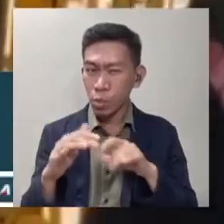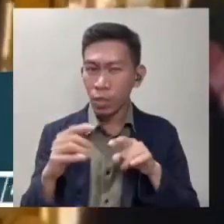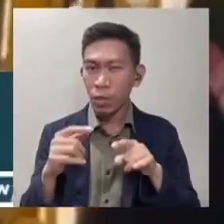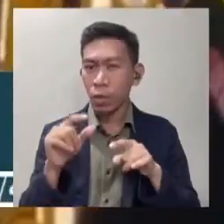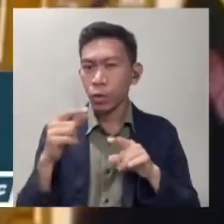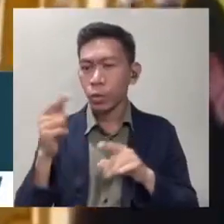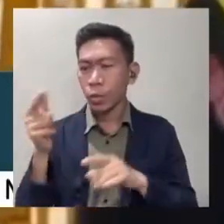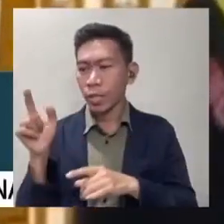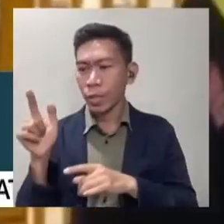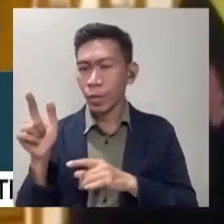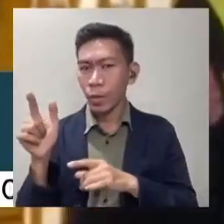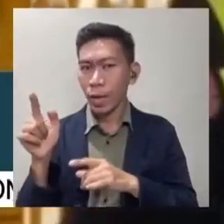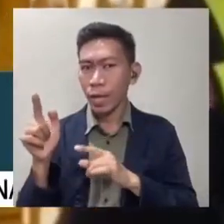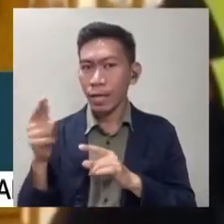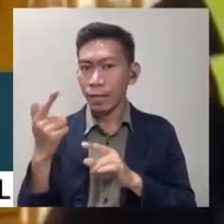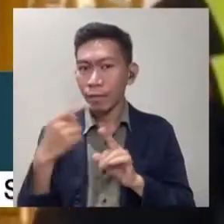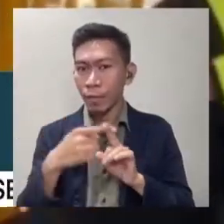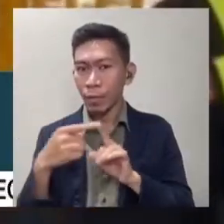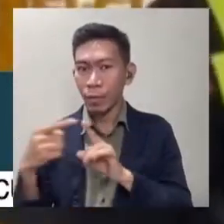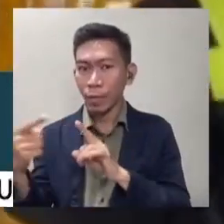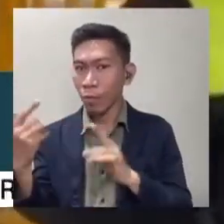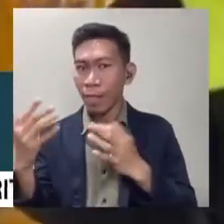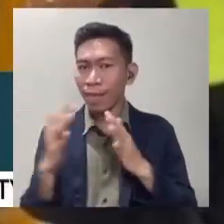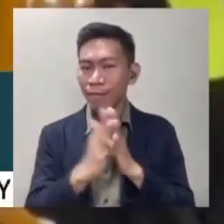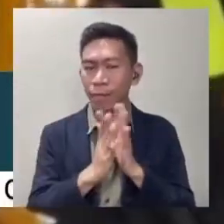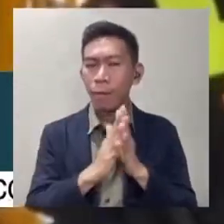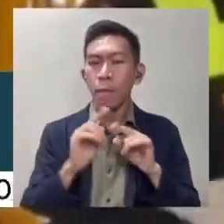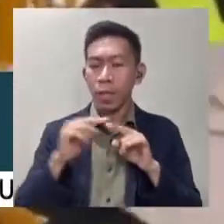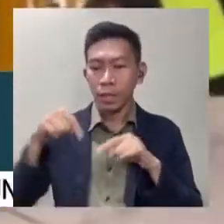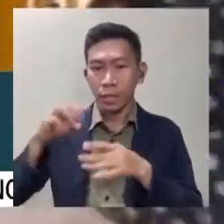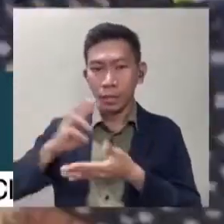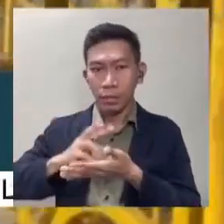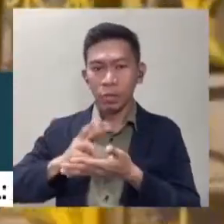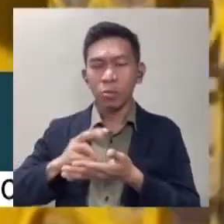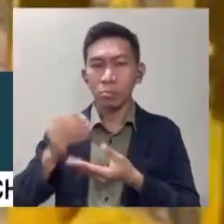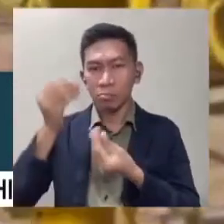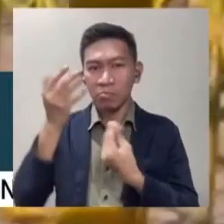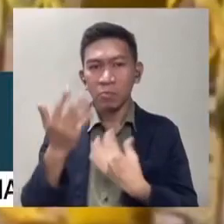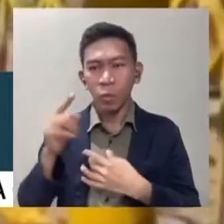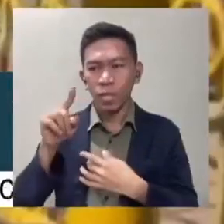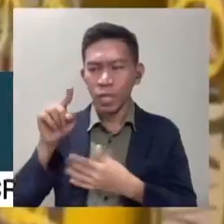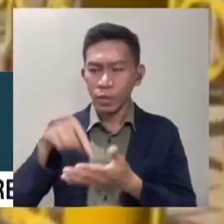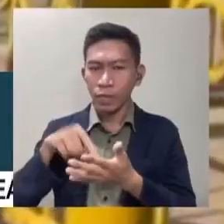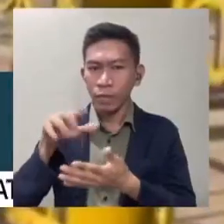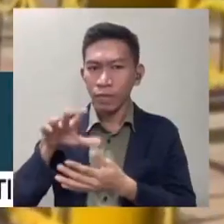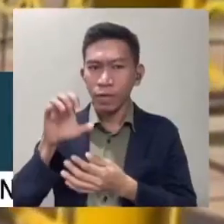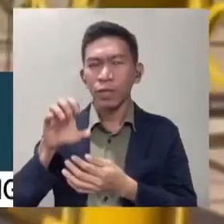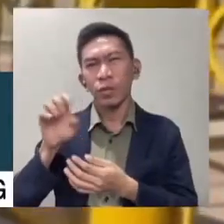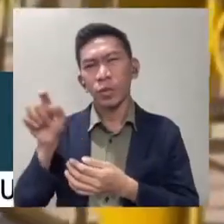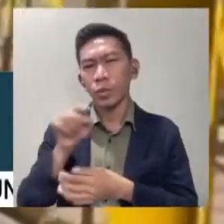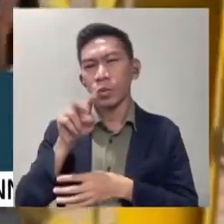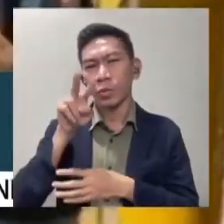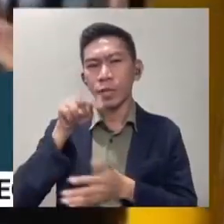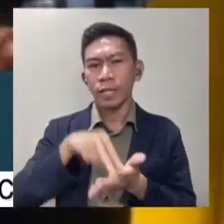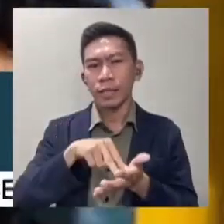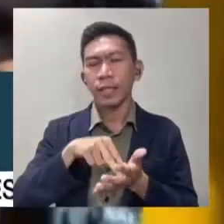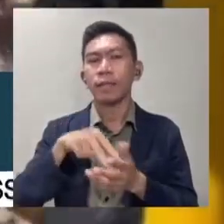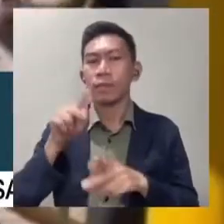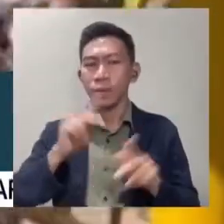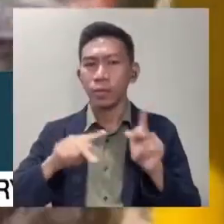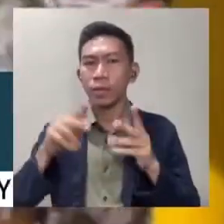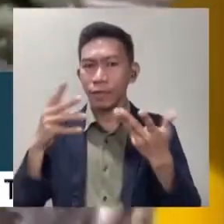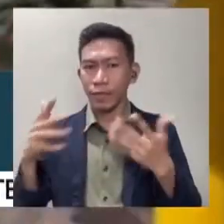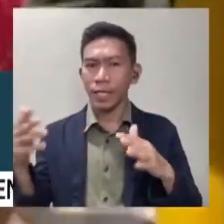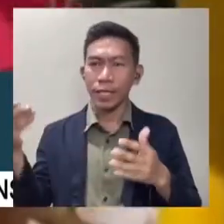Cebu City. But here in Careta alone, we were told that some 1,500 to 2,000 individuals